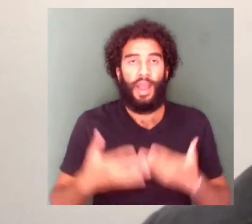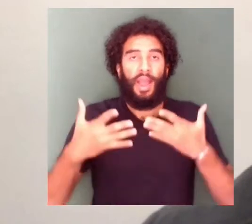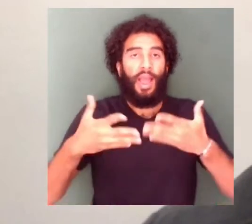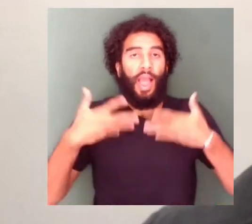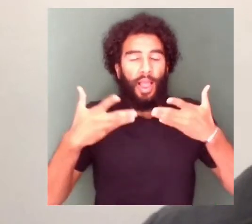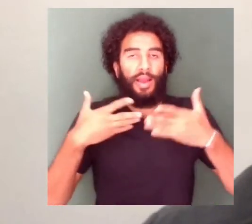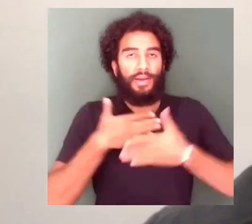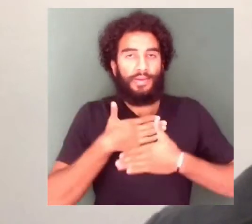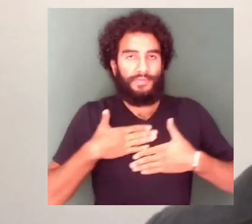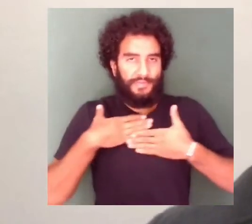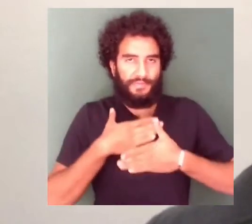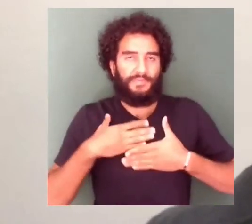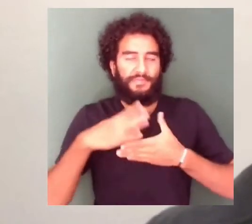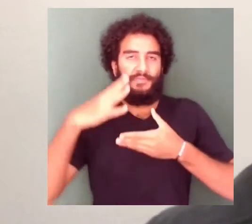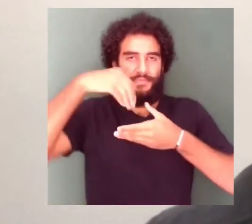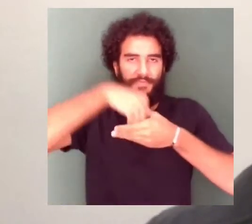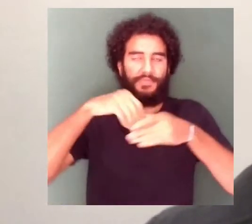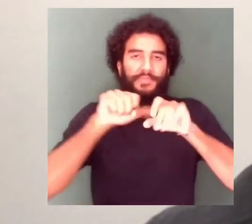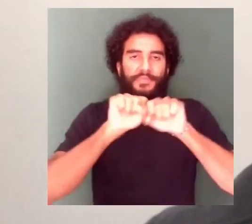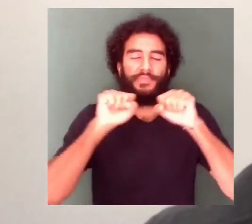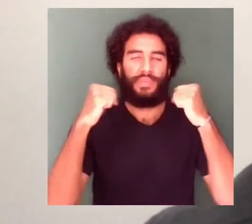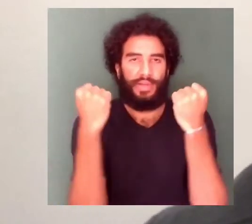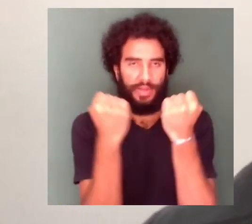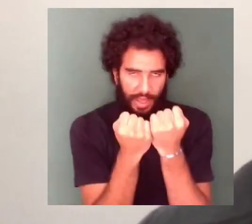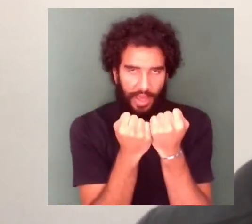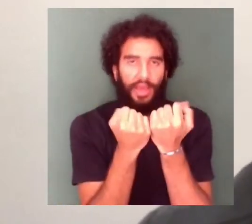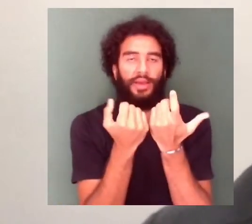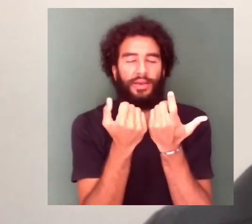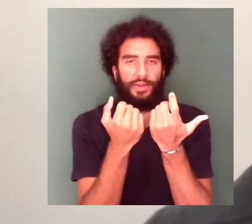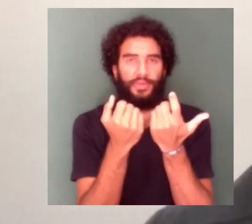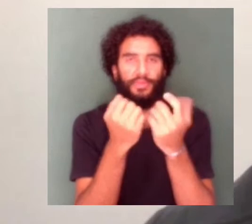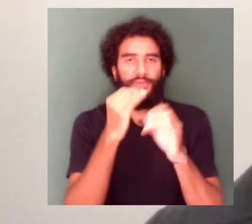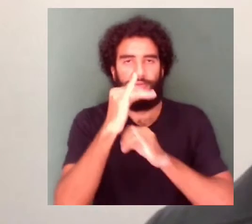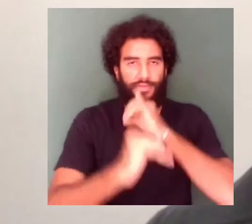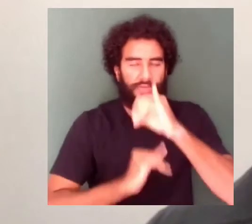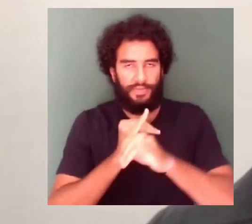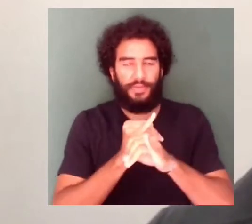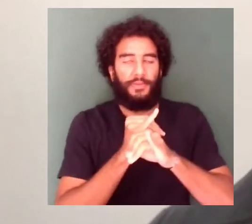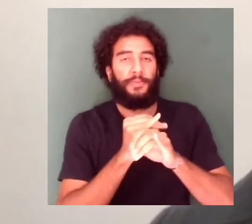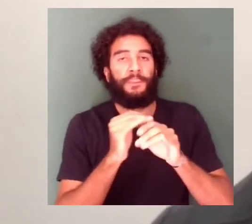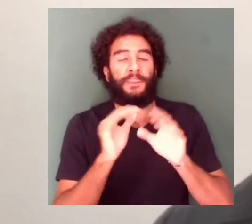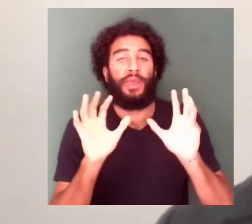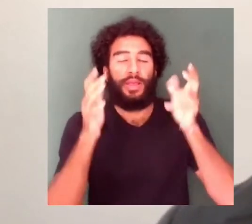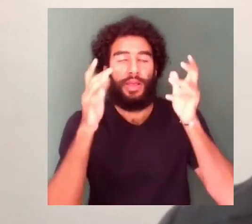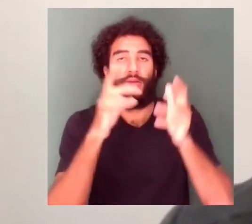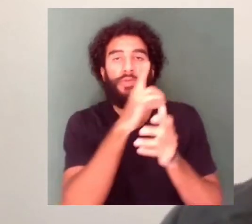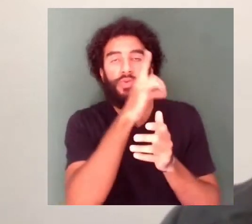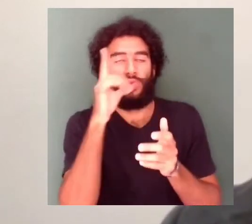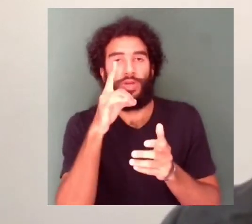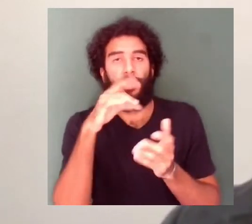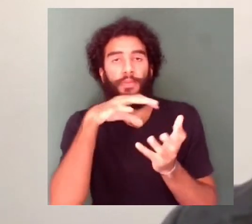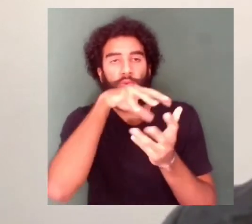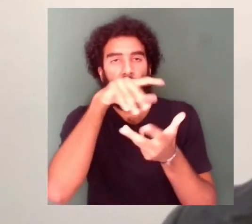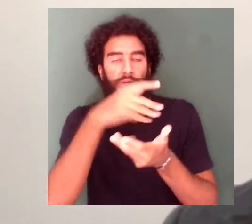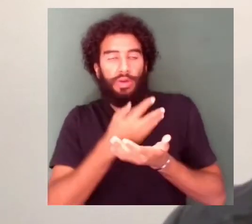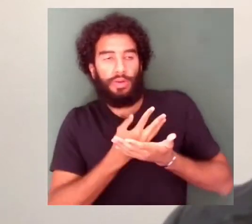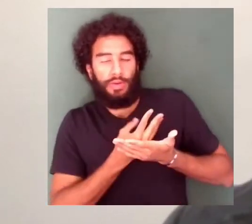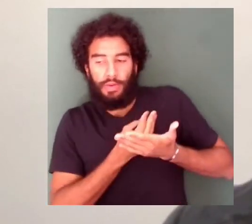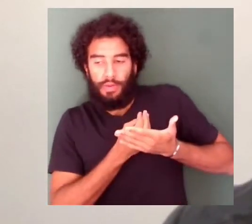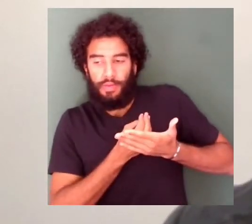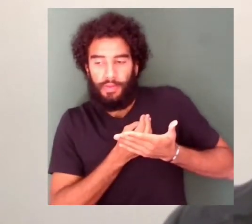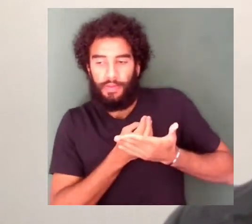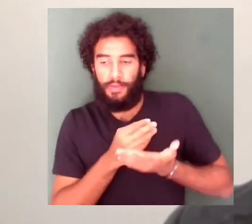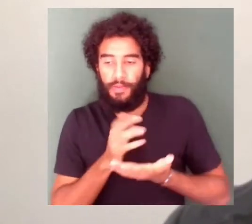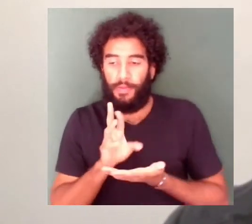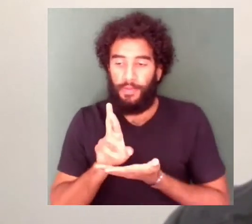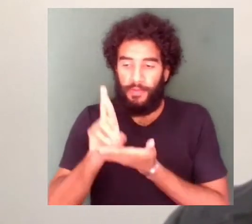I am very happy to be participating in this very special webinar to celebrate the World Breastfeeding